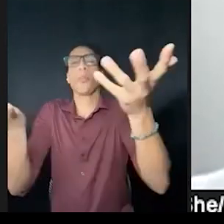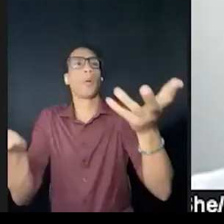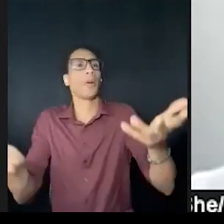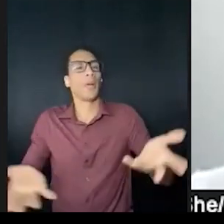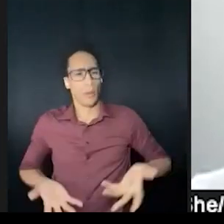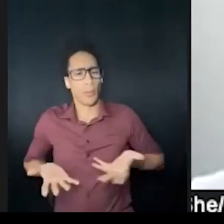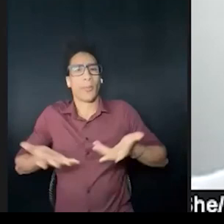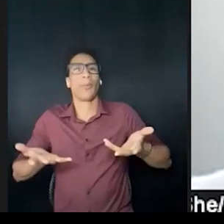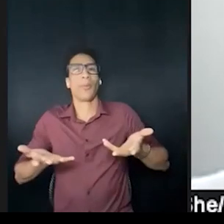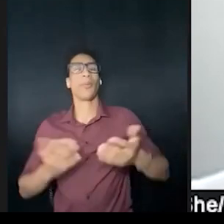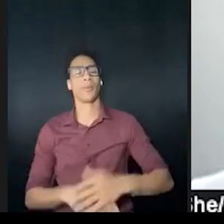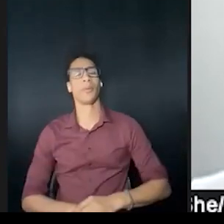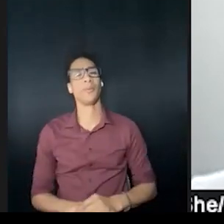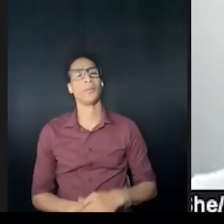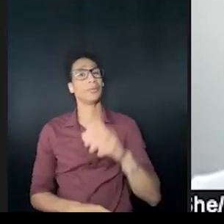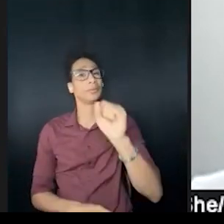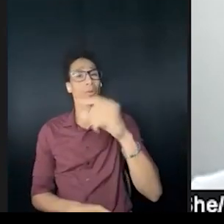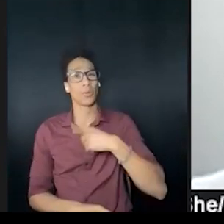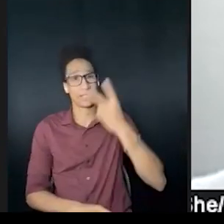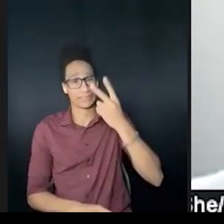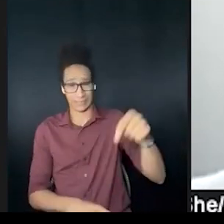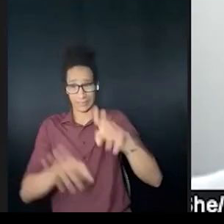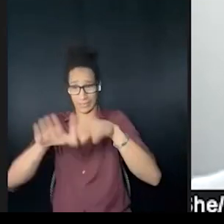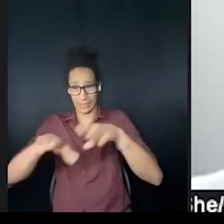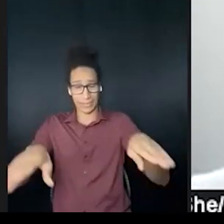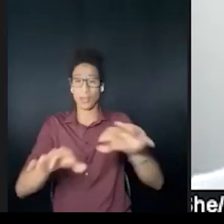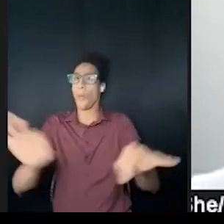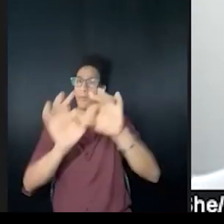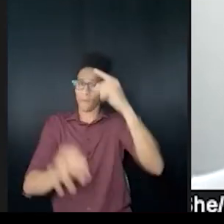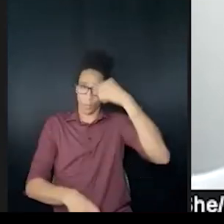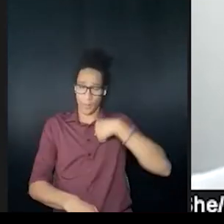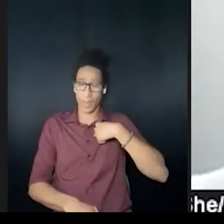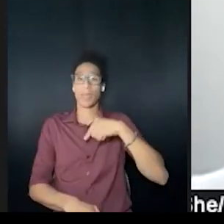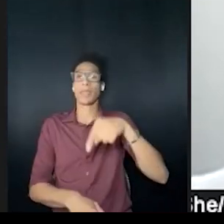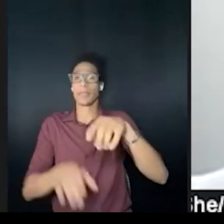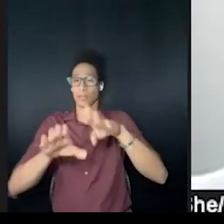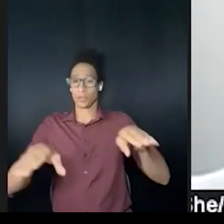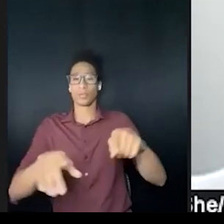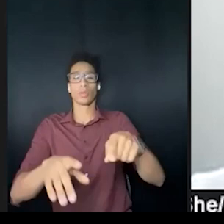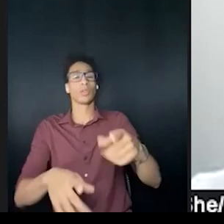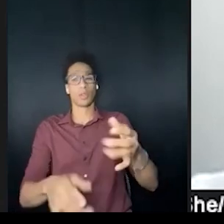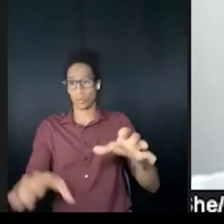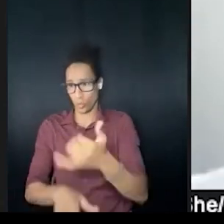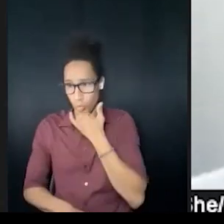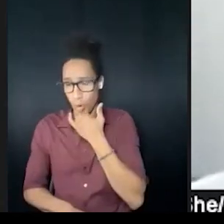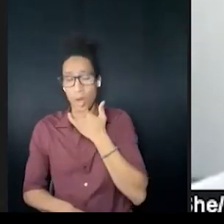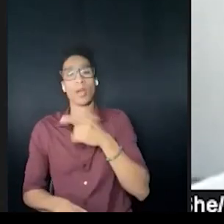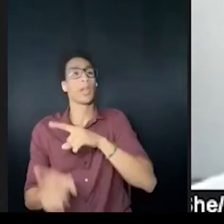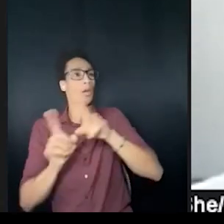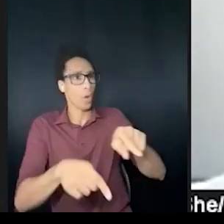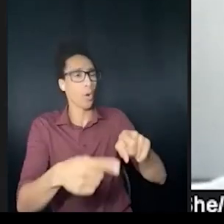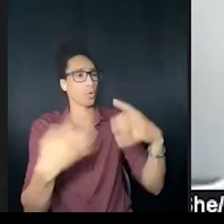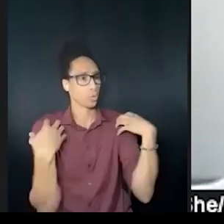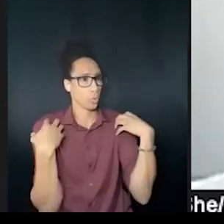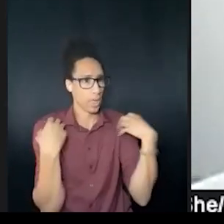kids are placed in an environment where they're able to heal and become better and to come home to be productive